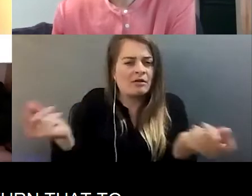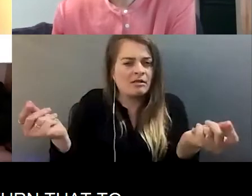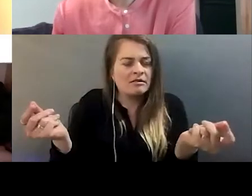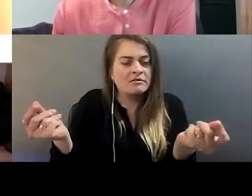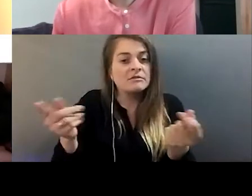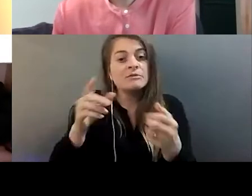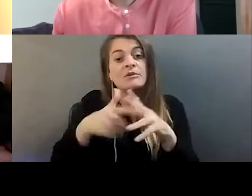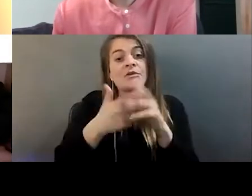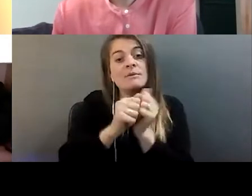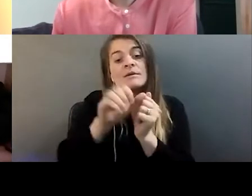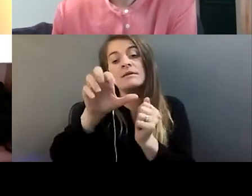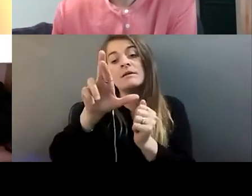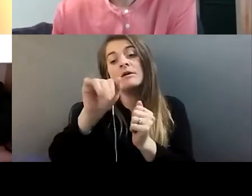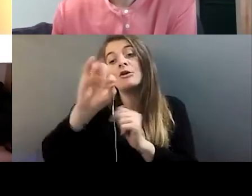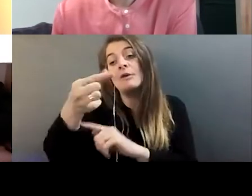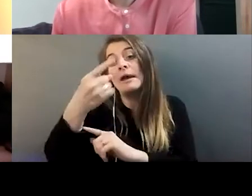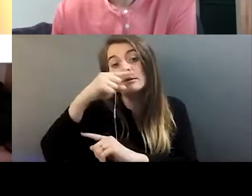you, Craig, to start.